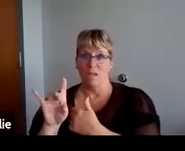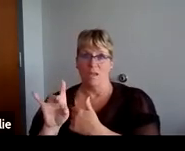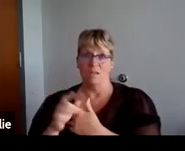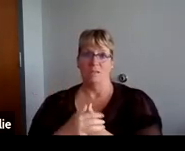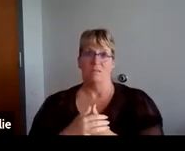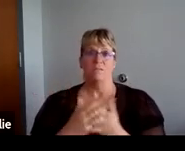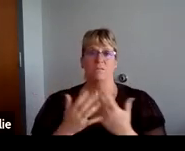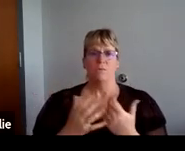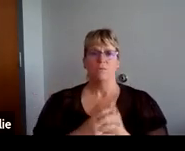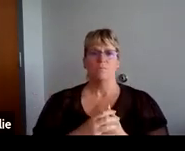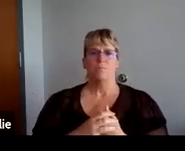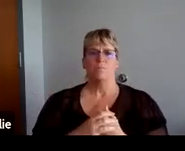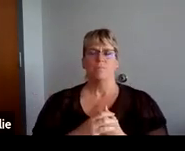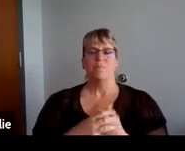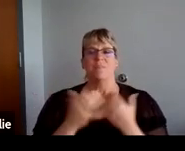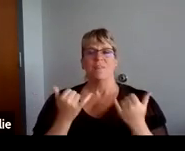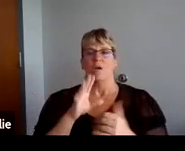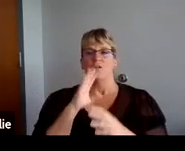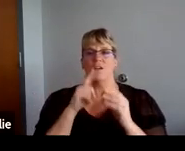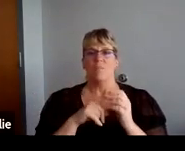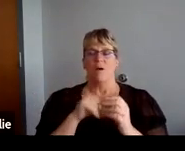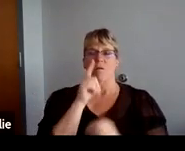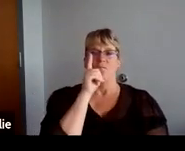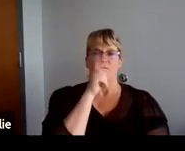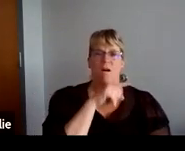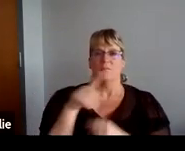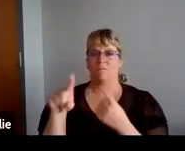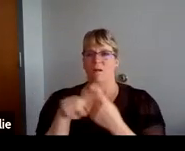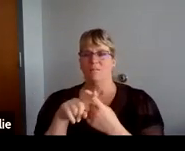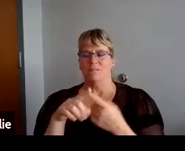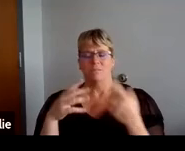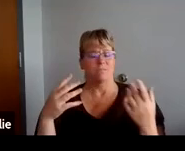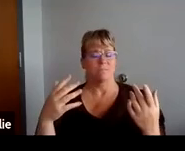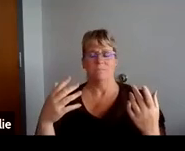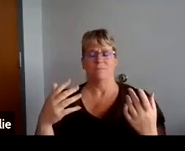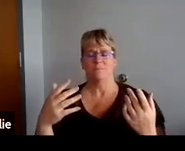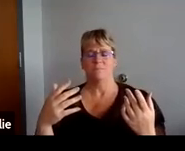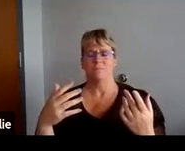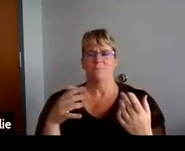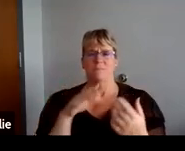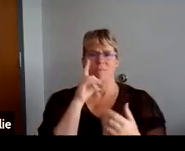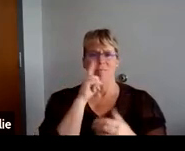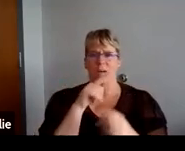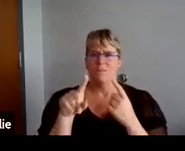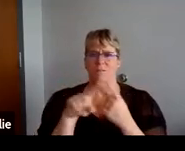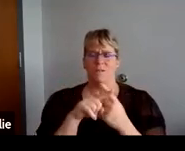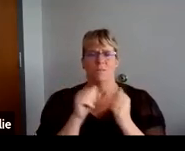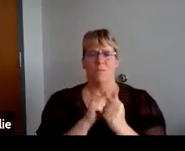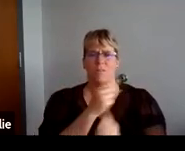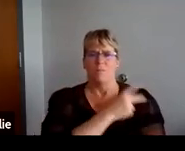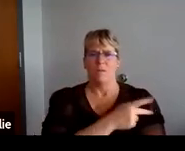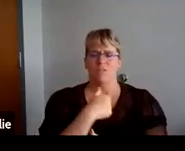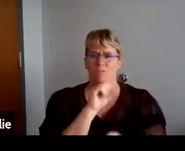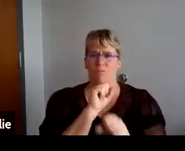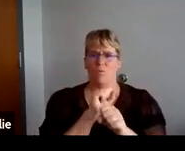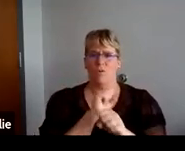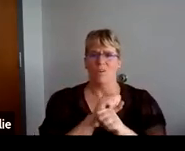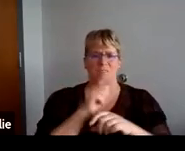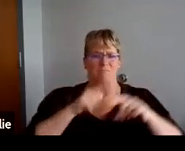What about false positives? I always get asked this question because, with patients having worked in